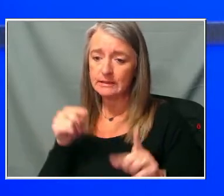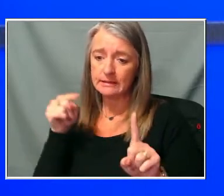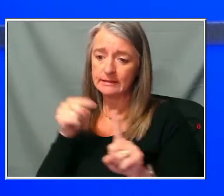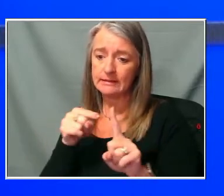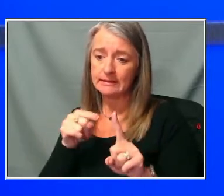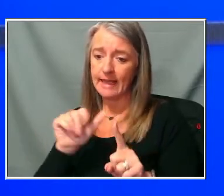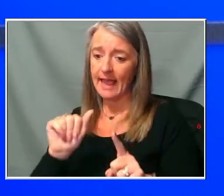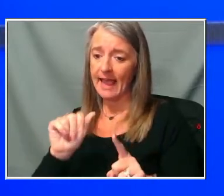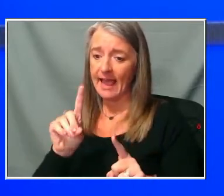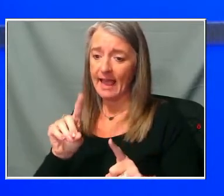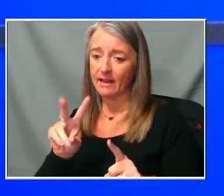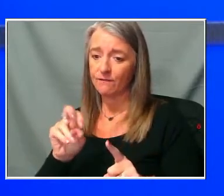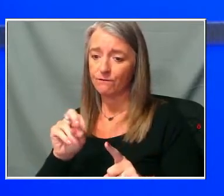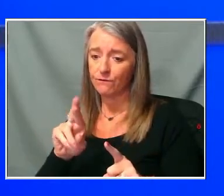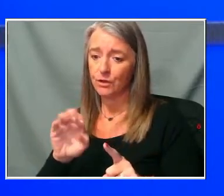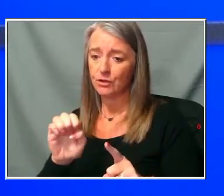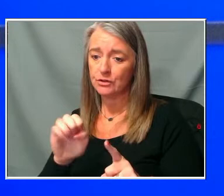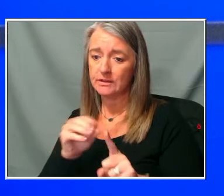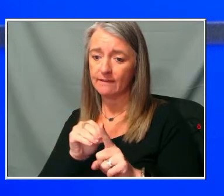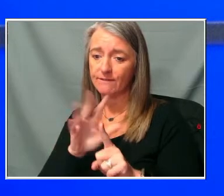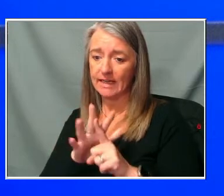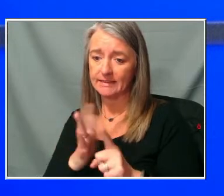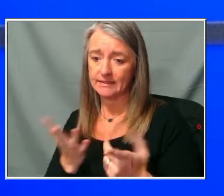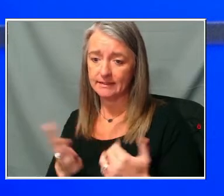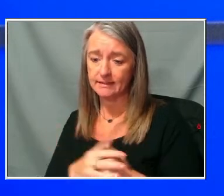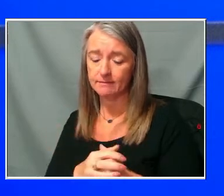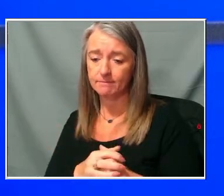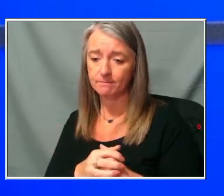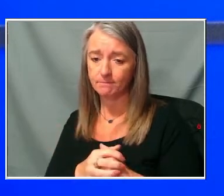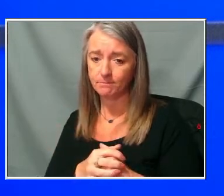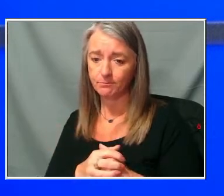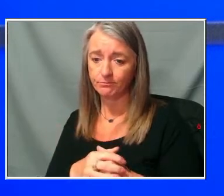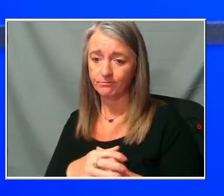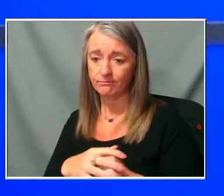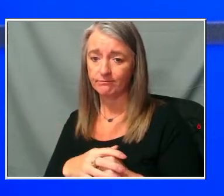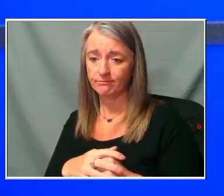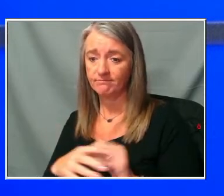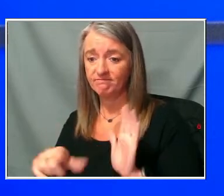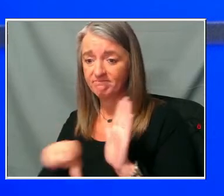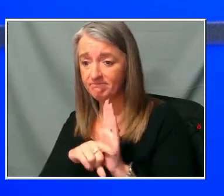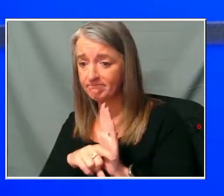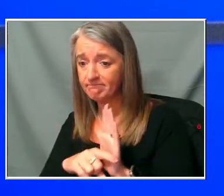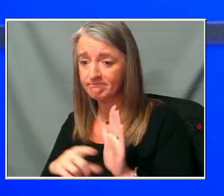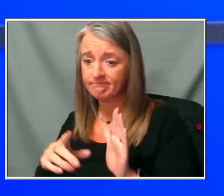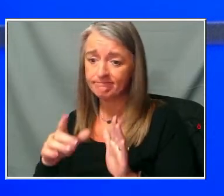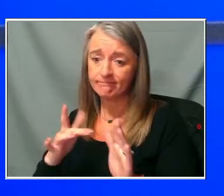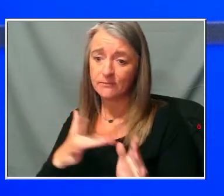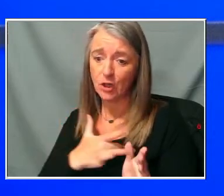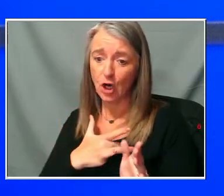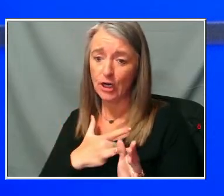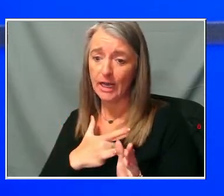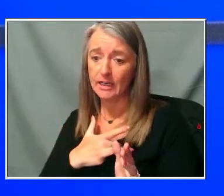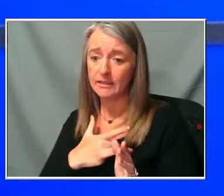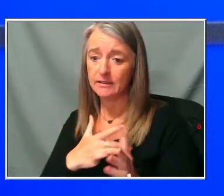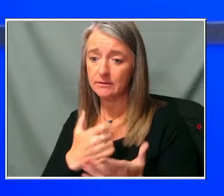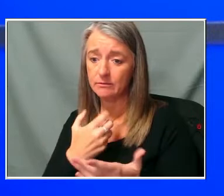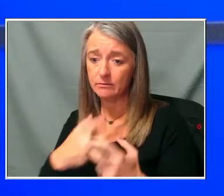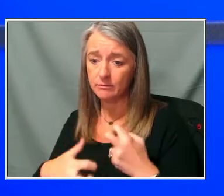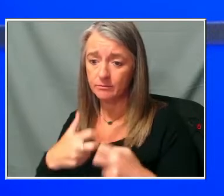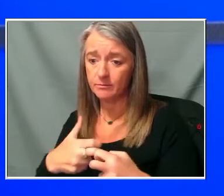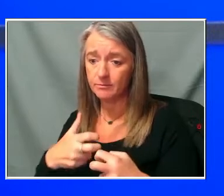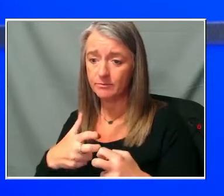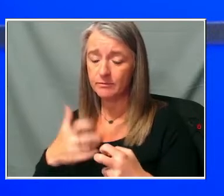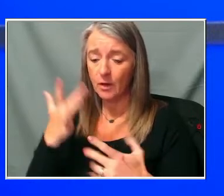effects. I mean, is it bad that I had, a sudden cardiac arrest impartial due to